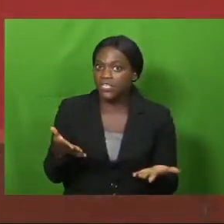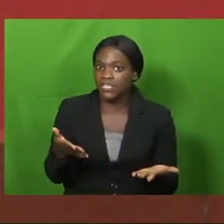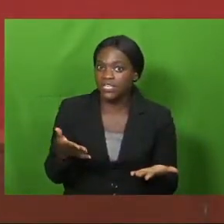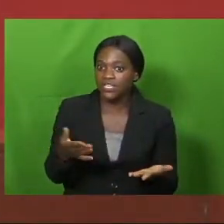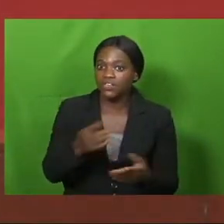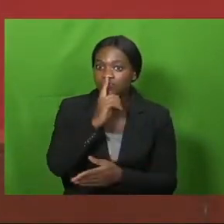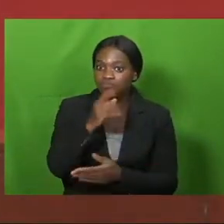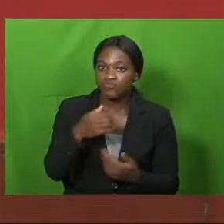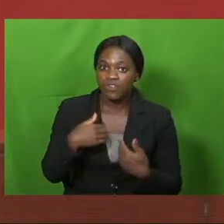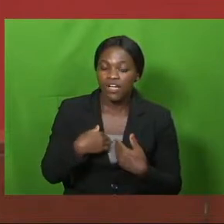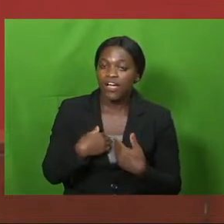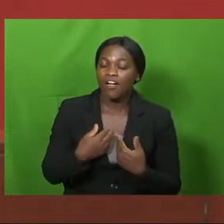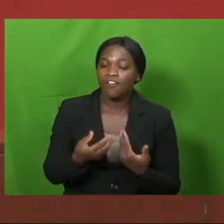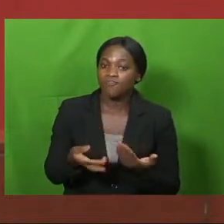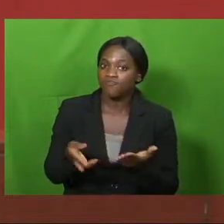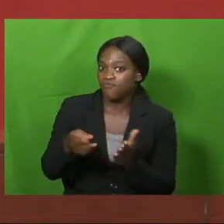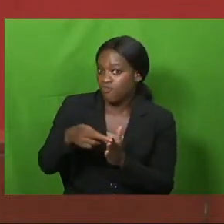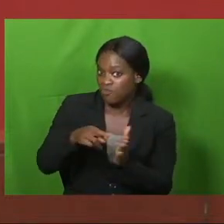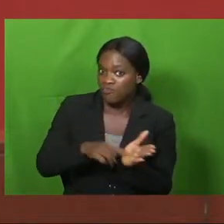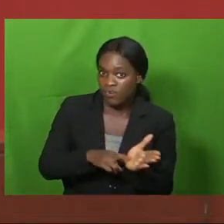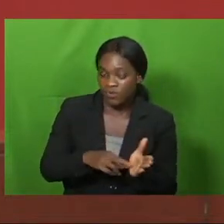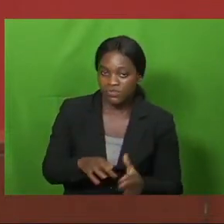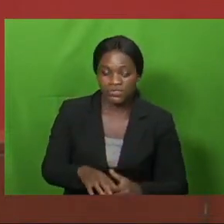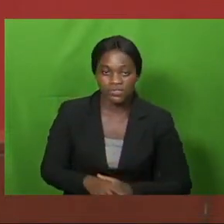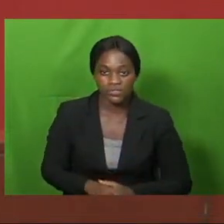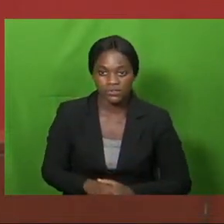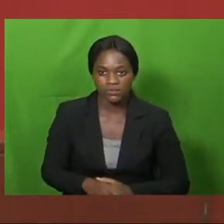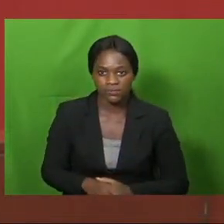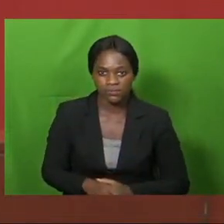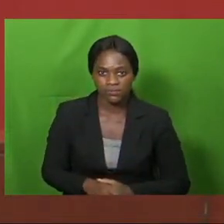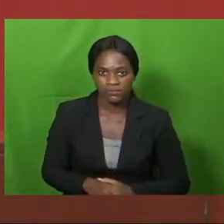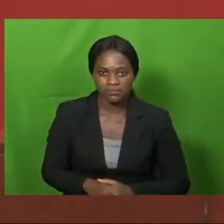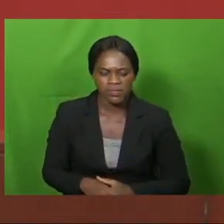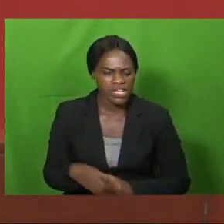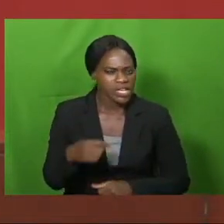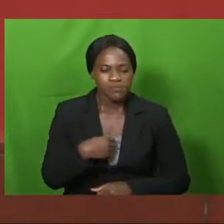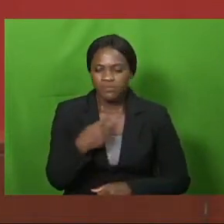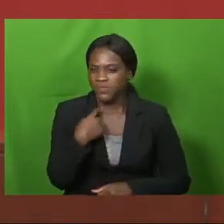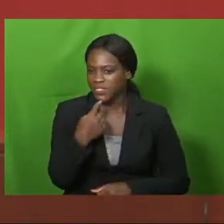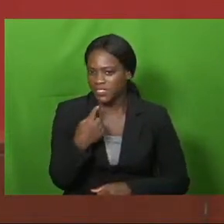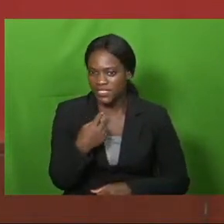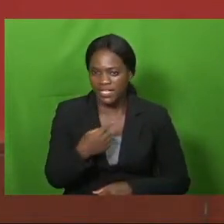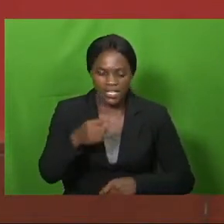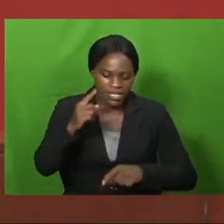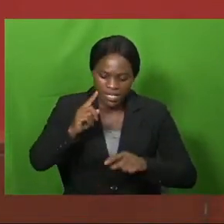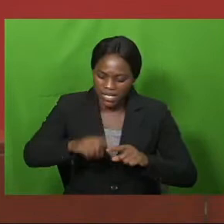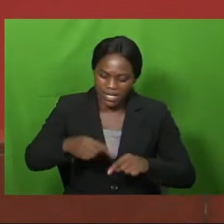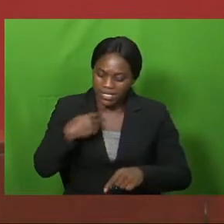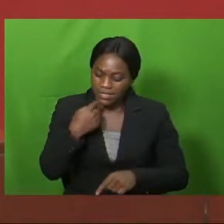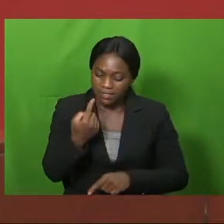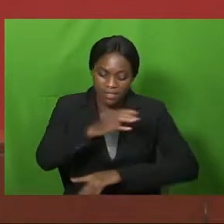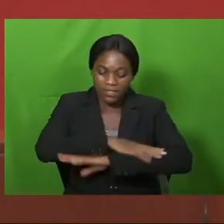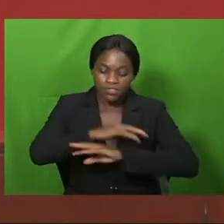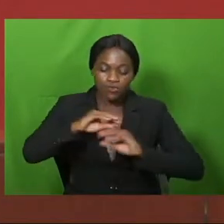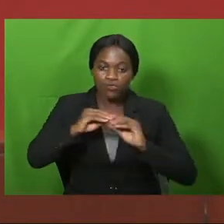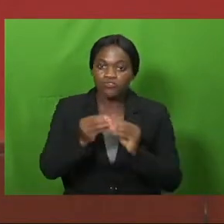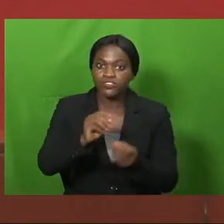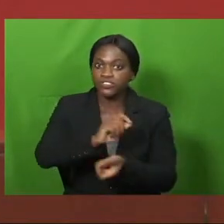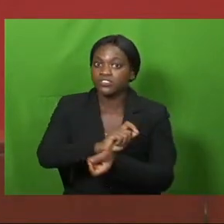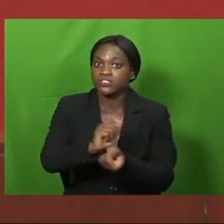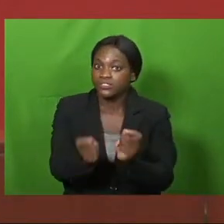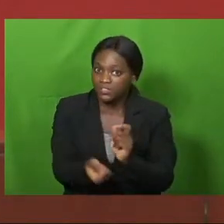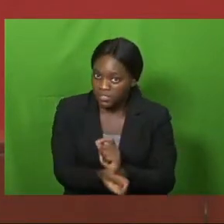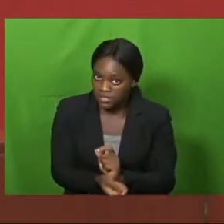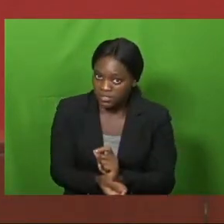Honorable Leader, like I said, I cannot ask the table to effect any changes. When the